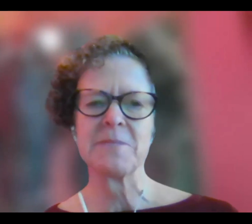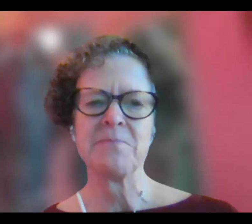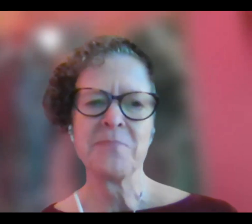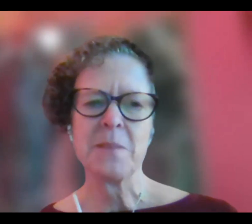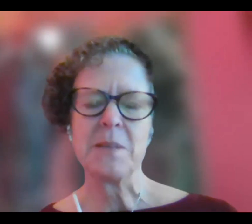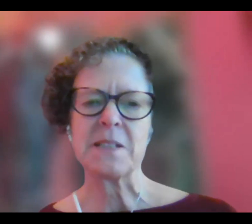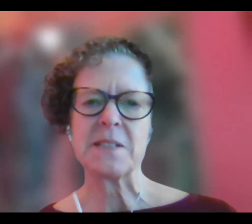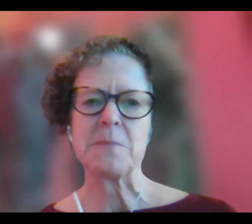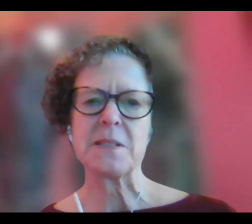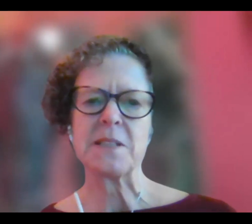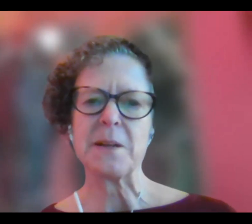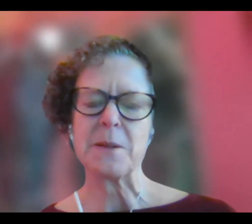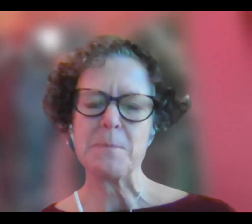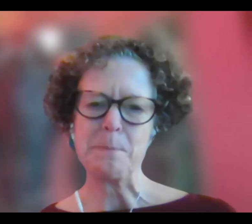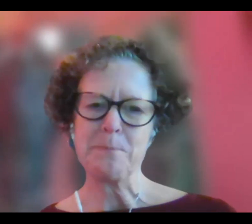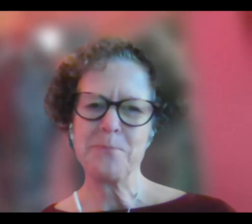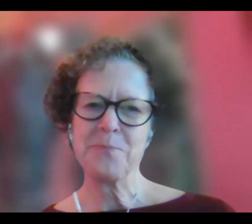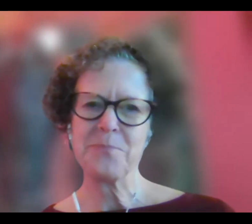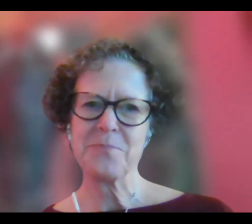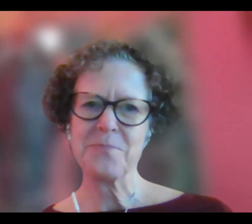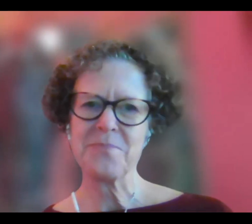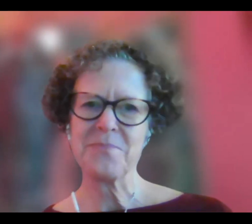destigmatize PSS and mental health?